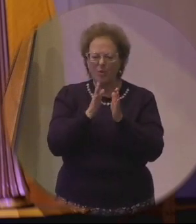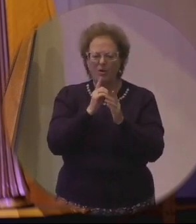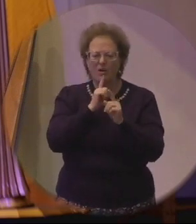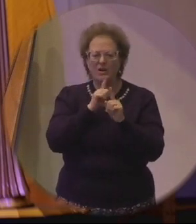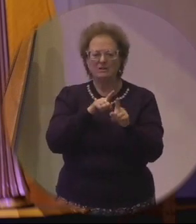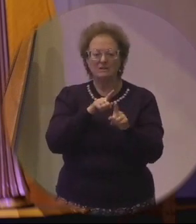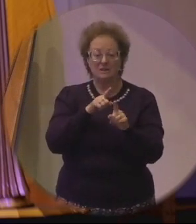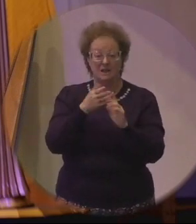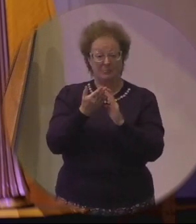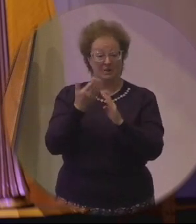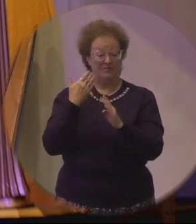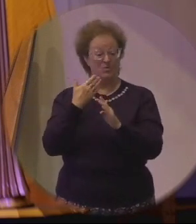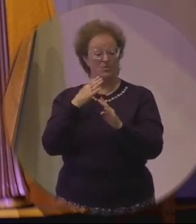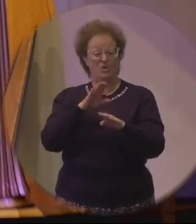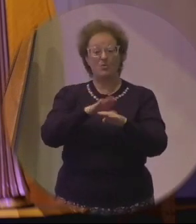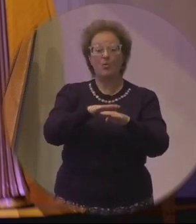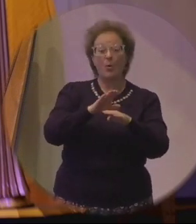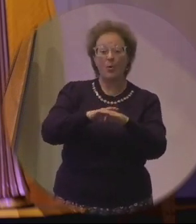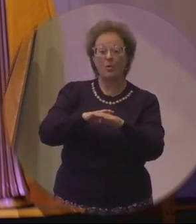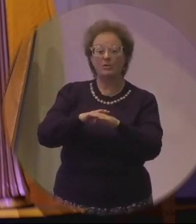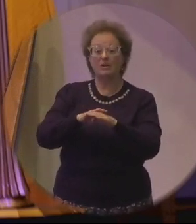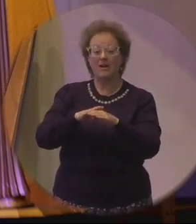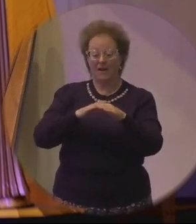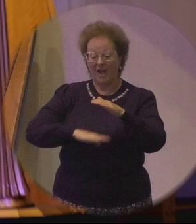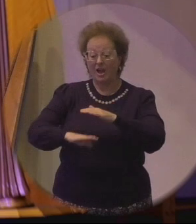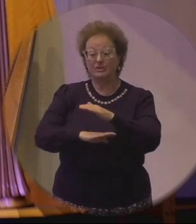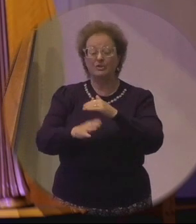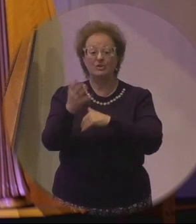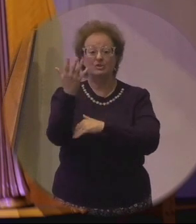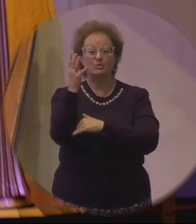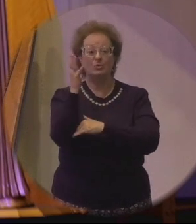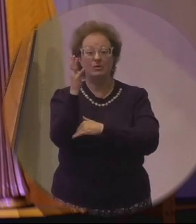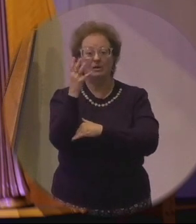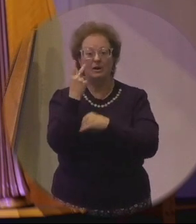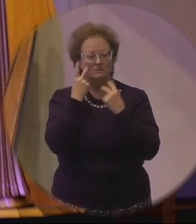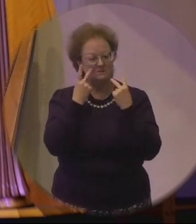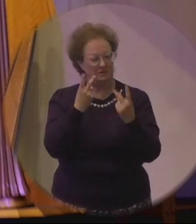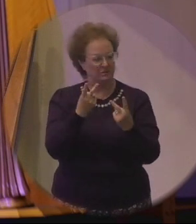before Philip called you when you were under the fig tree, I saw you.